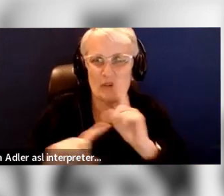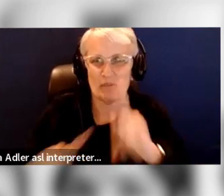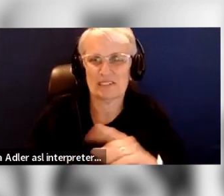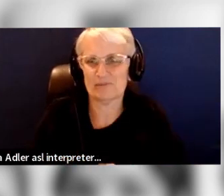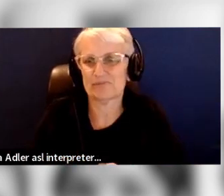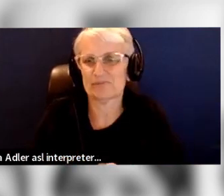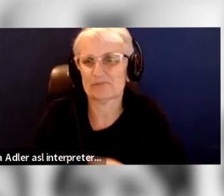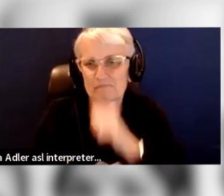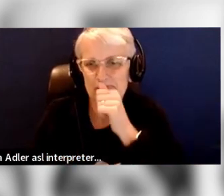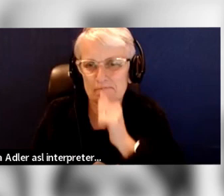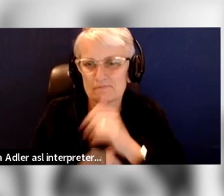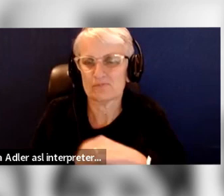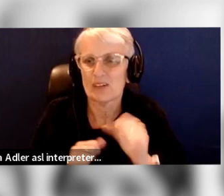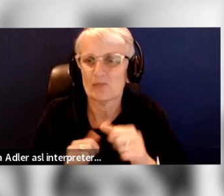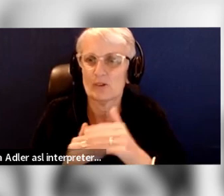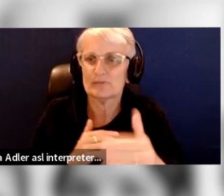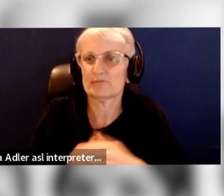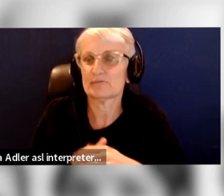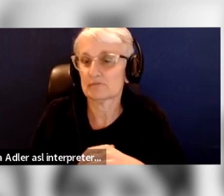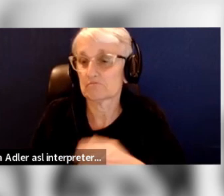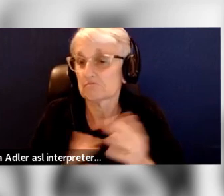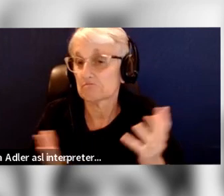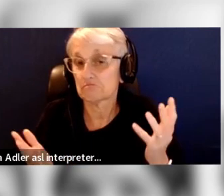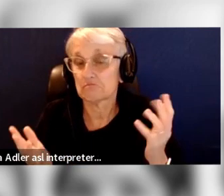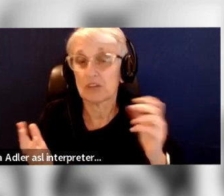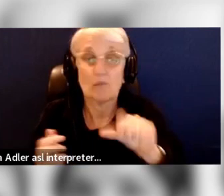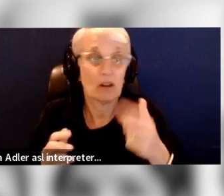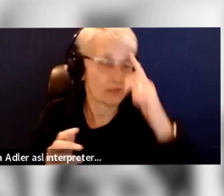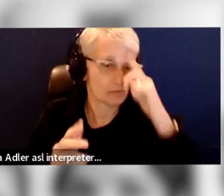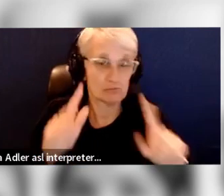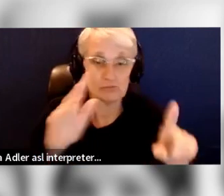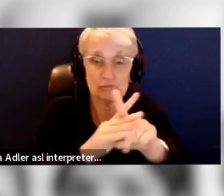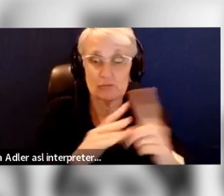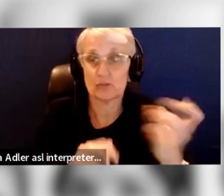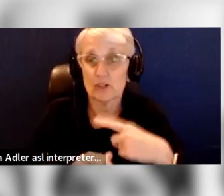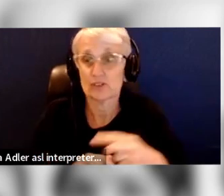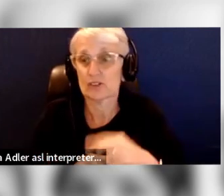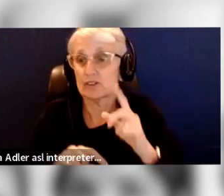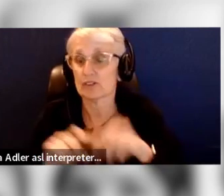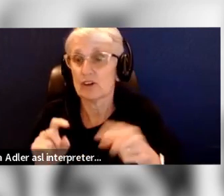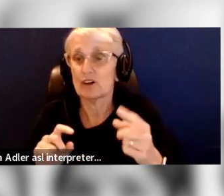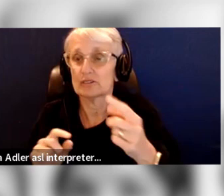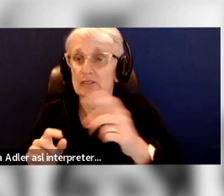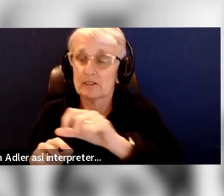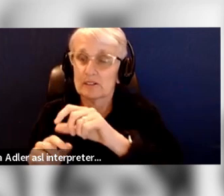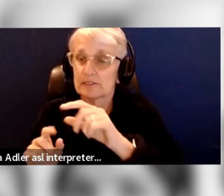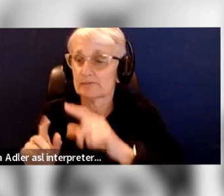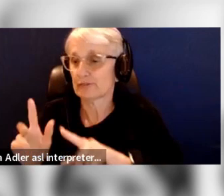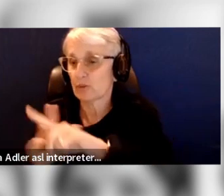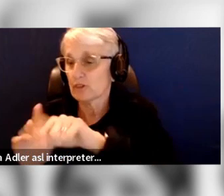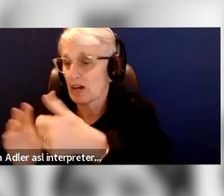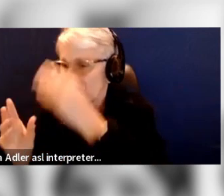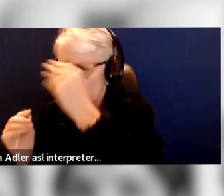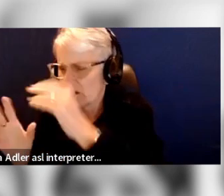And we can go from there. But if other questions come up after and you're not able to make it to one of our other info sessions,